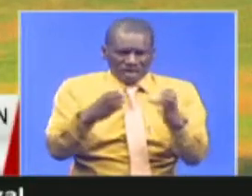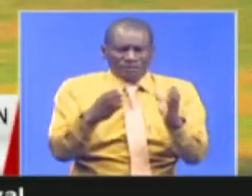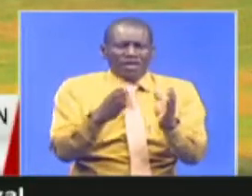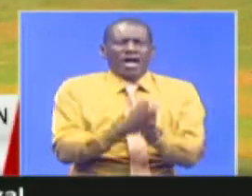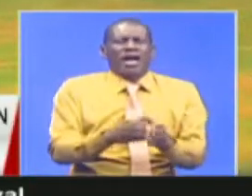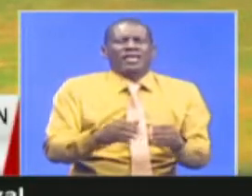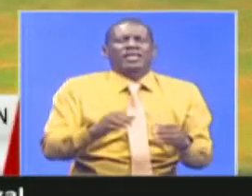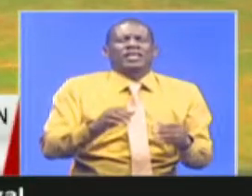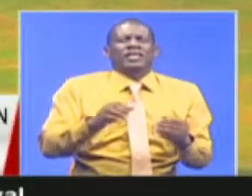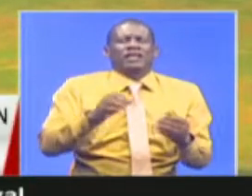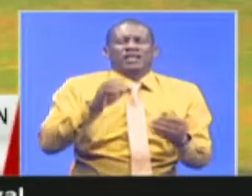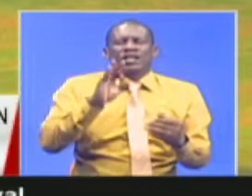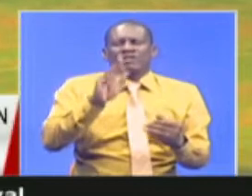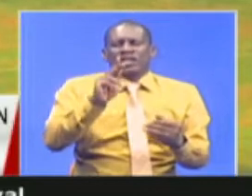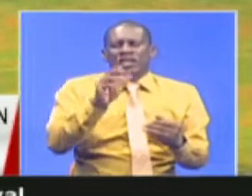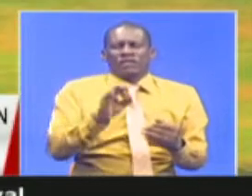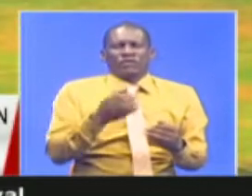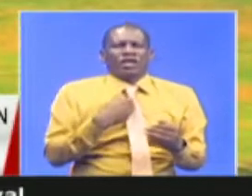financial headache.